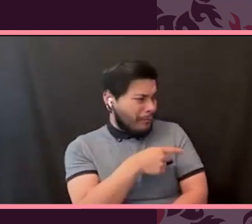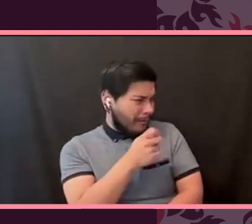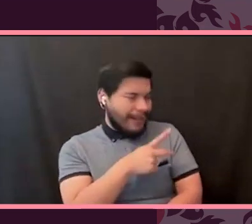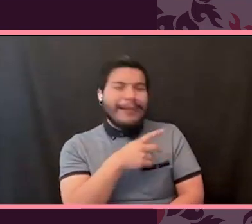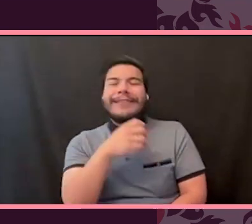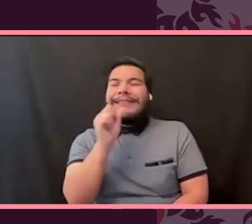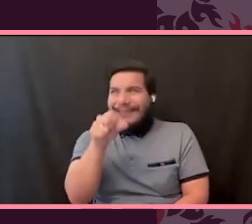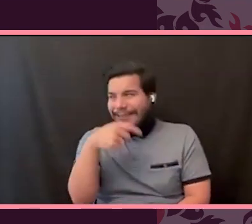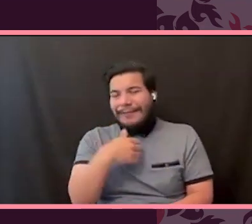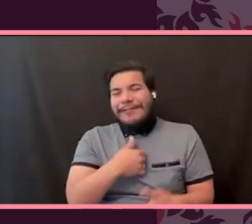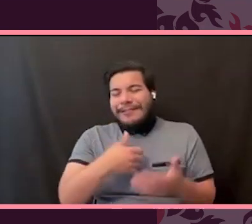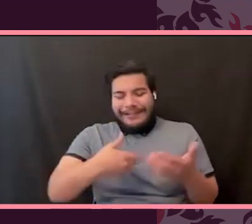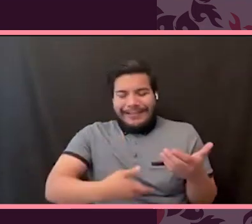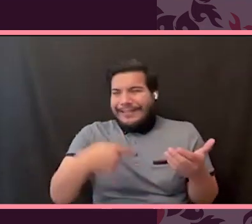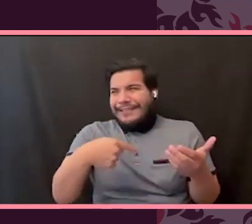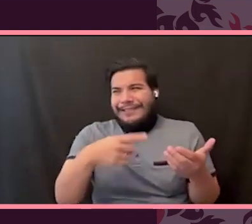Sorry.